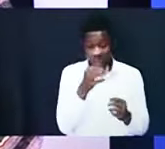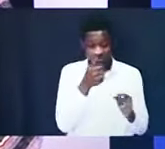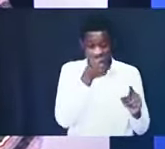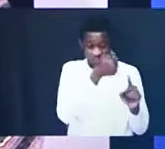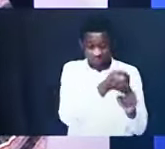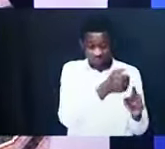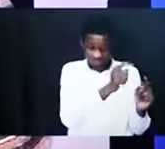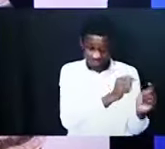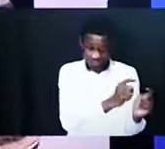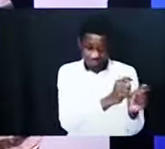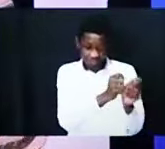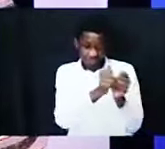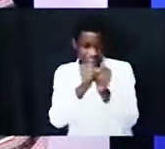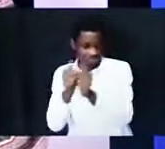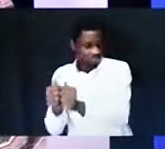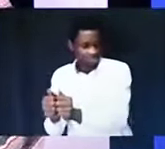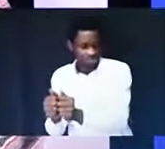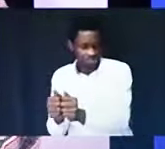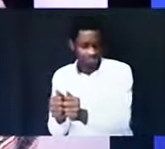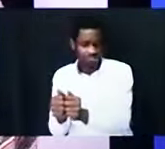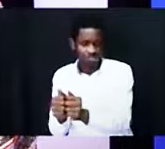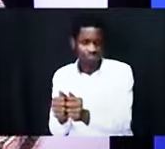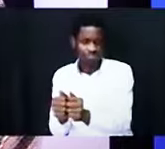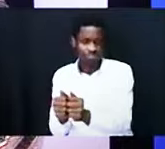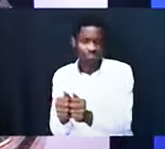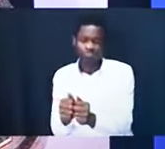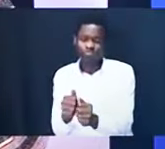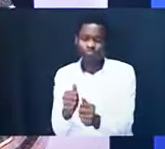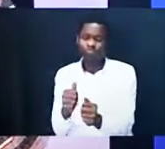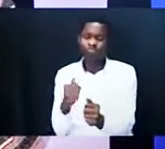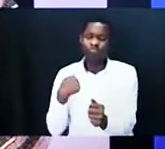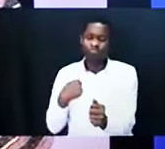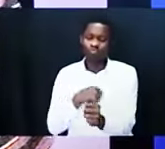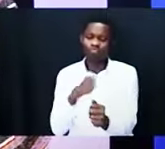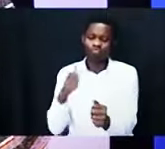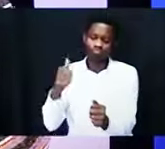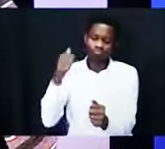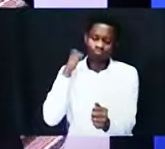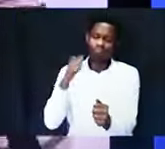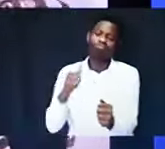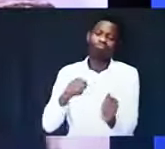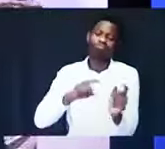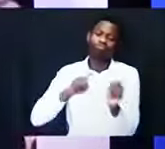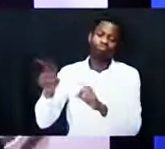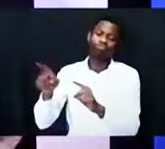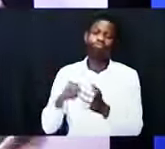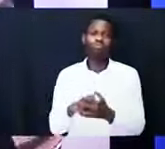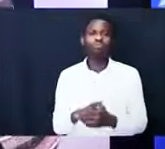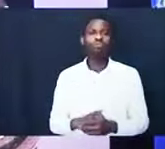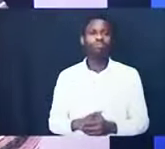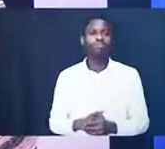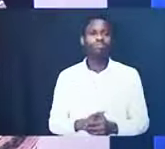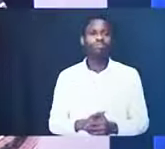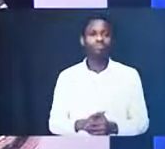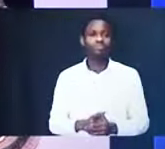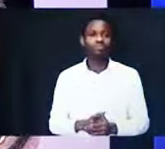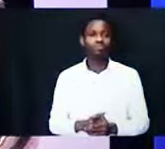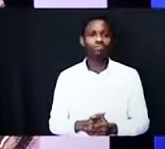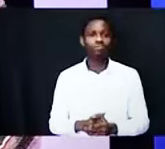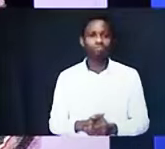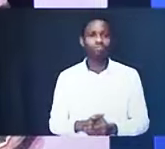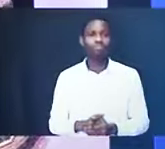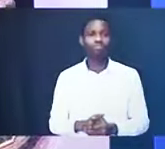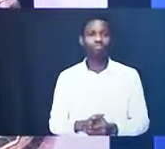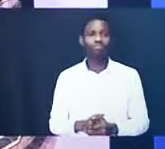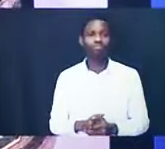will not go up from here. I'm reading backwards.